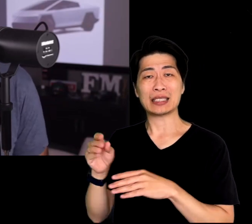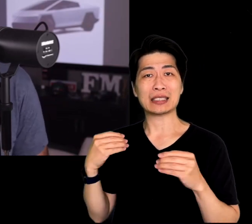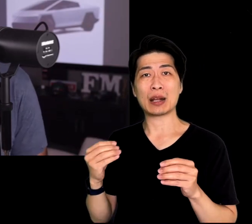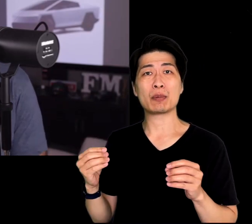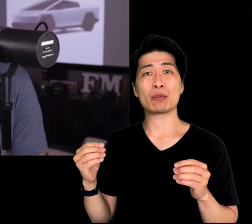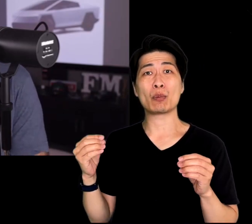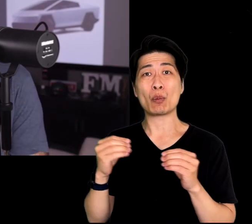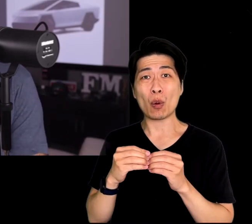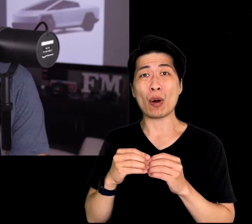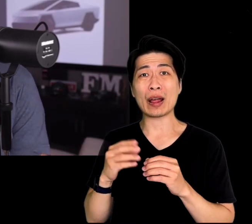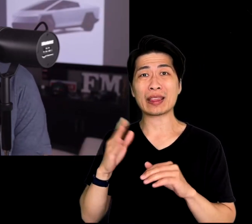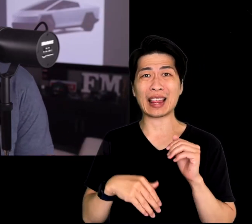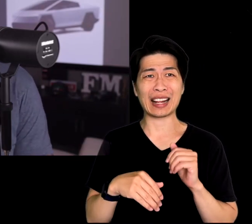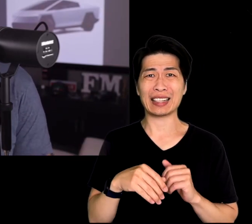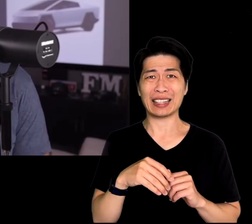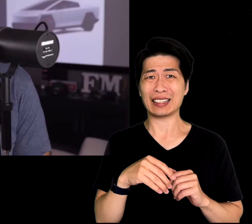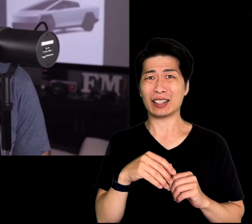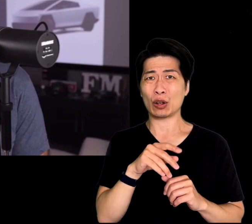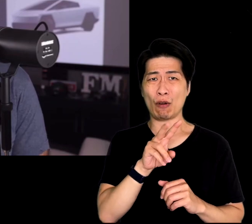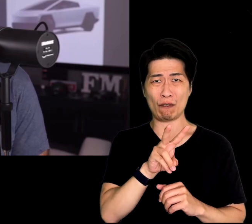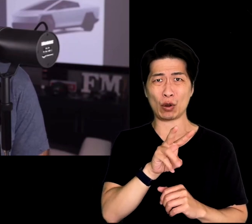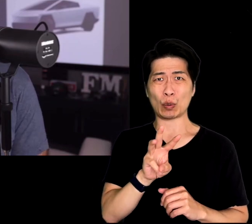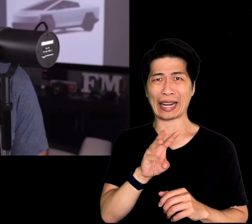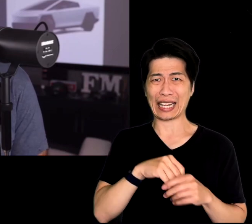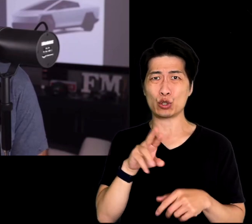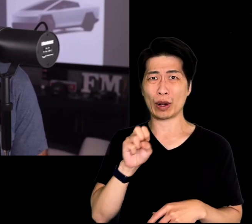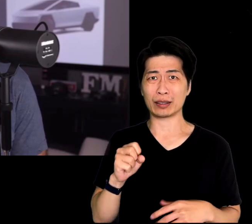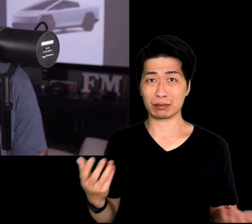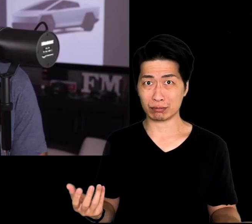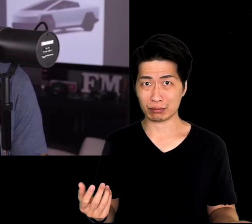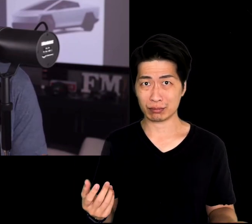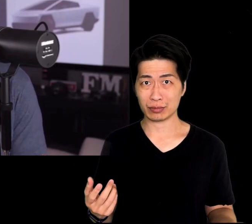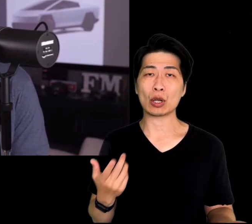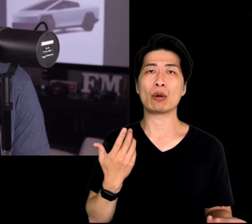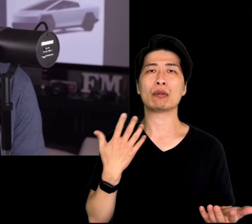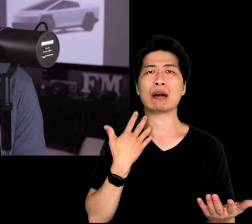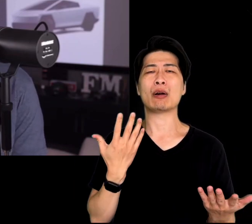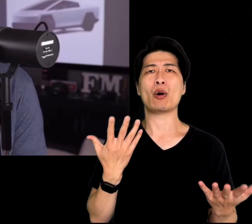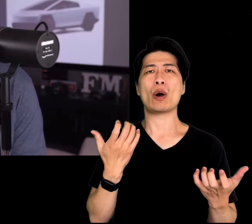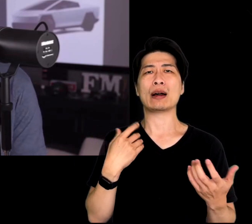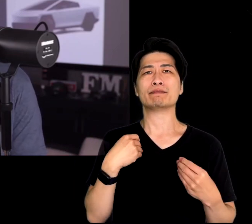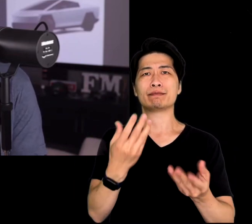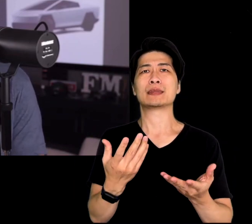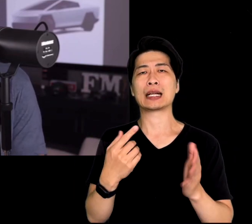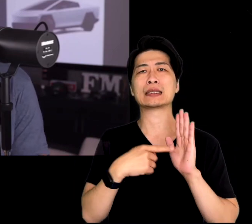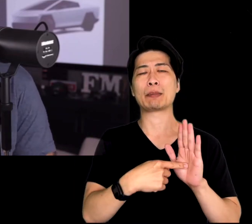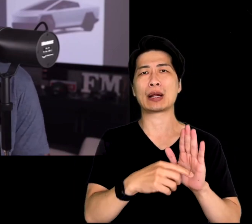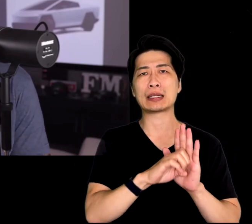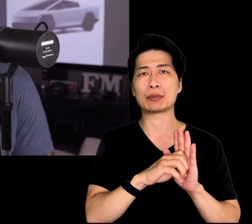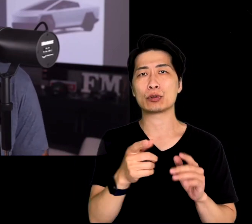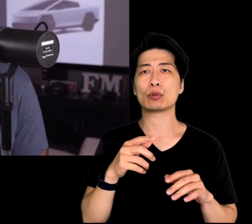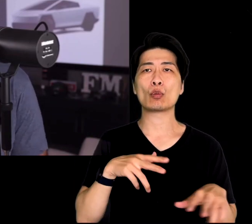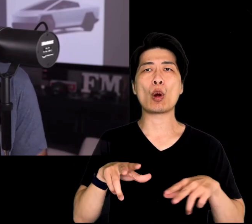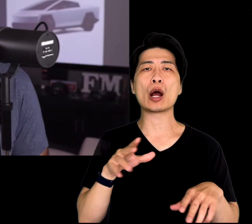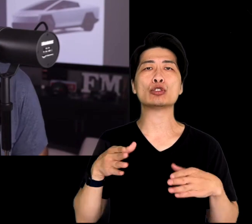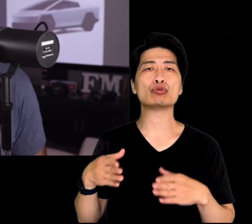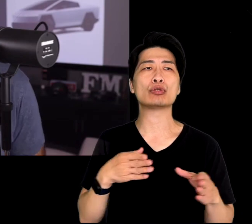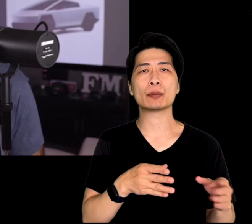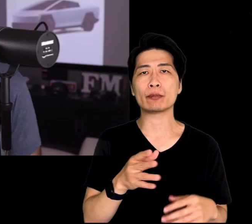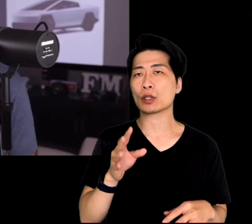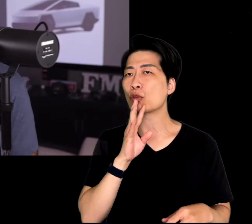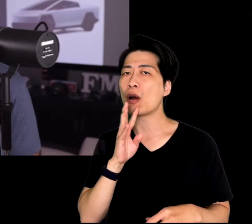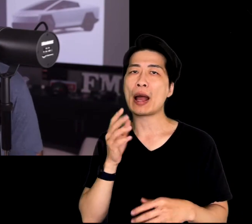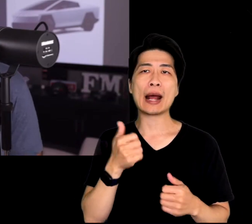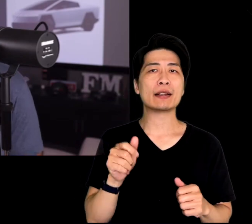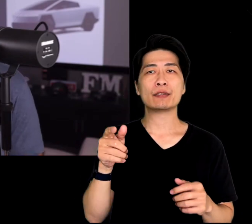of Volkswagen. Now, the analogy I like to use here is, walk around the street, talk to anybody you know, any family